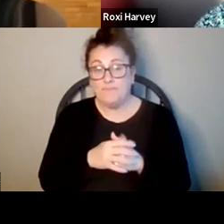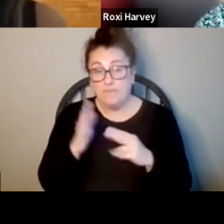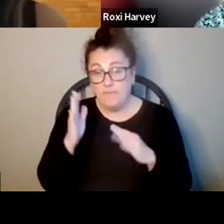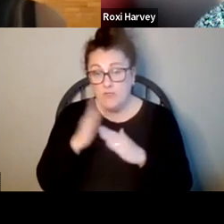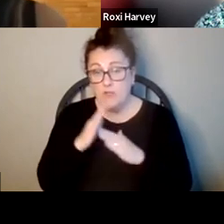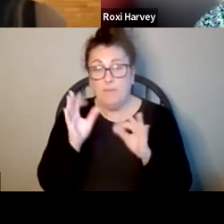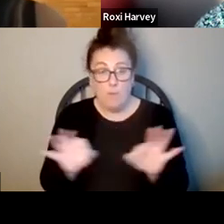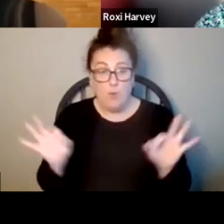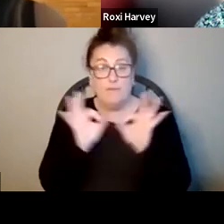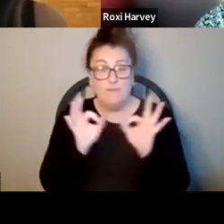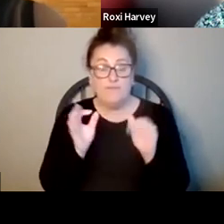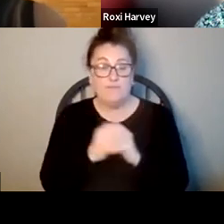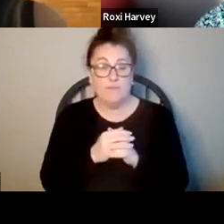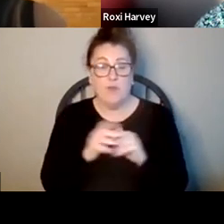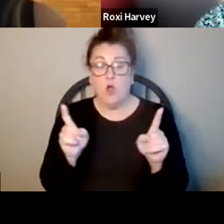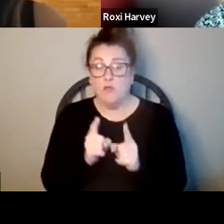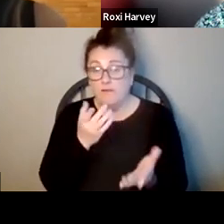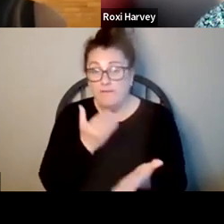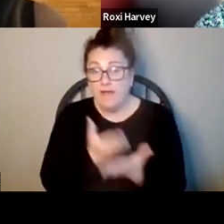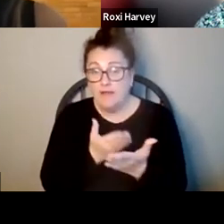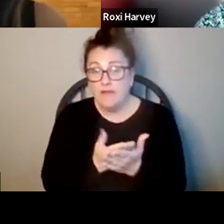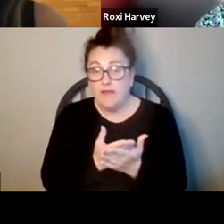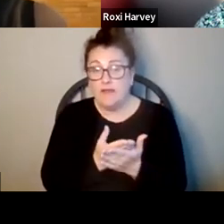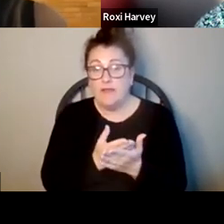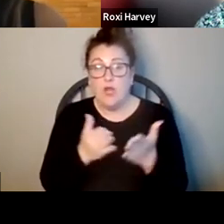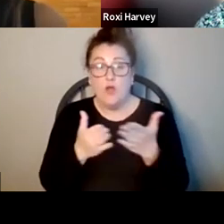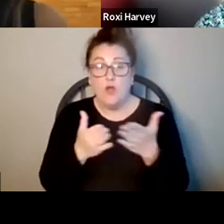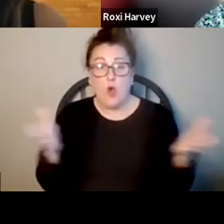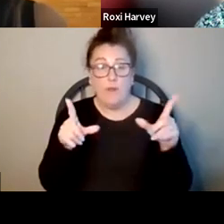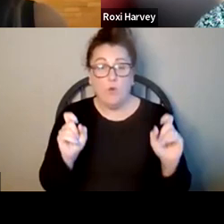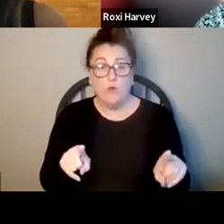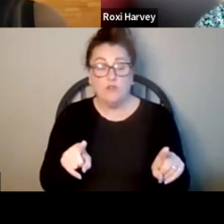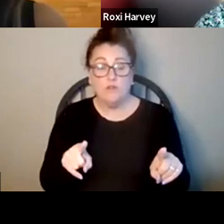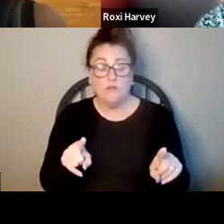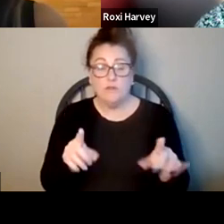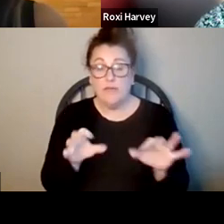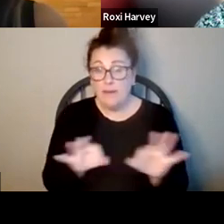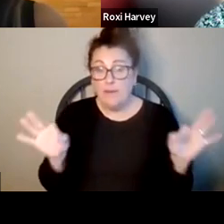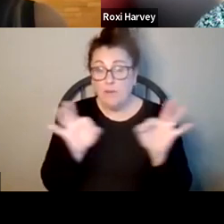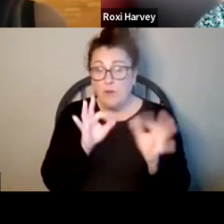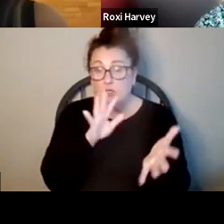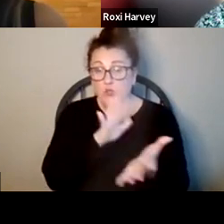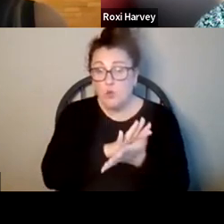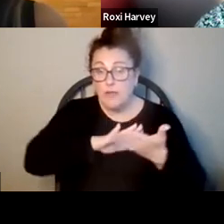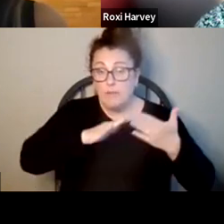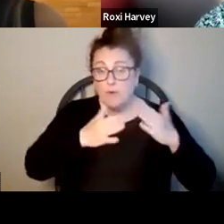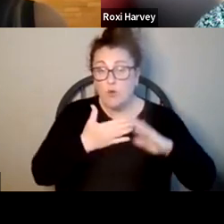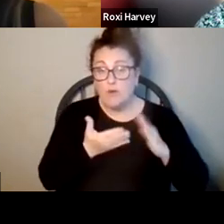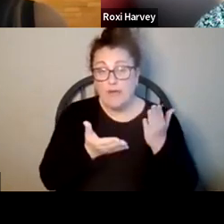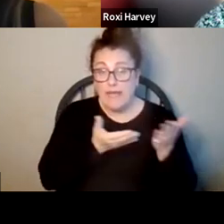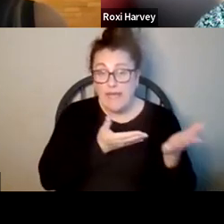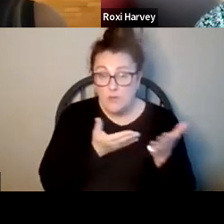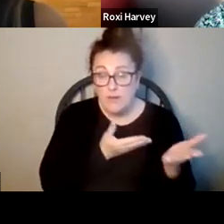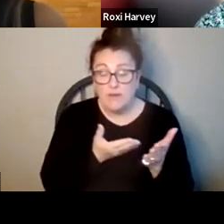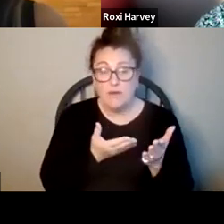pieces. And it also validated for me in the two open questions, the importance of school and community engagement in